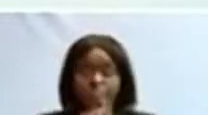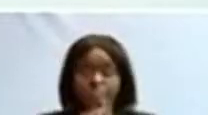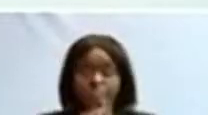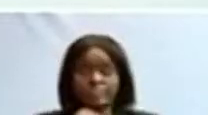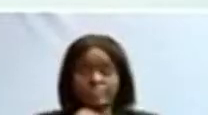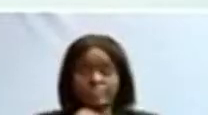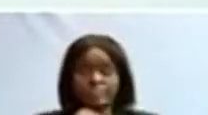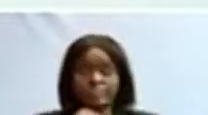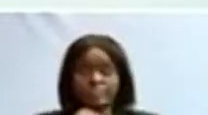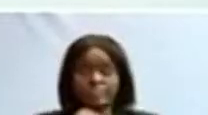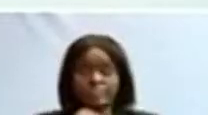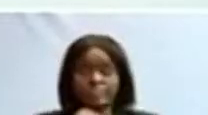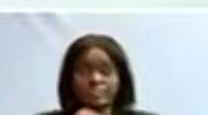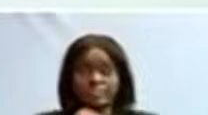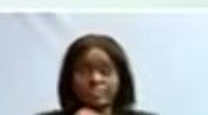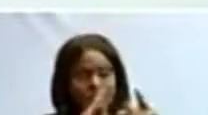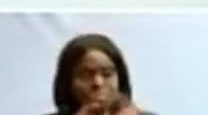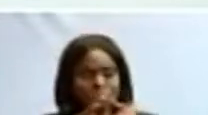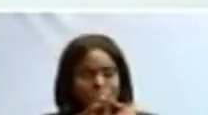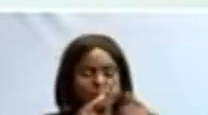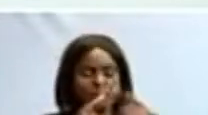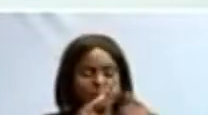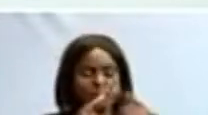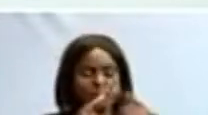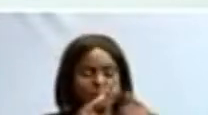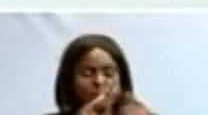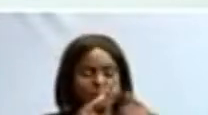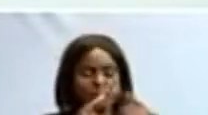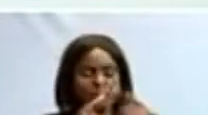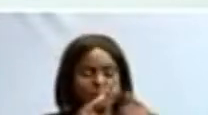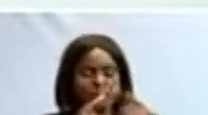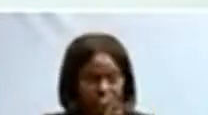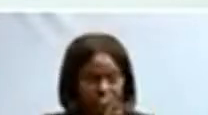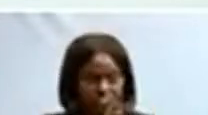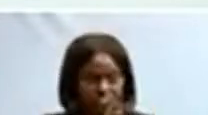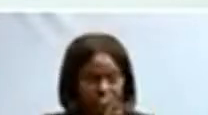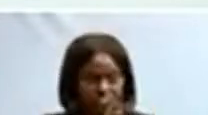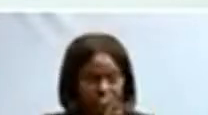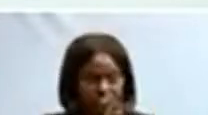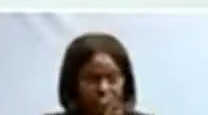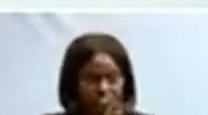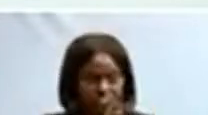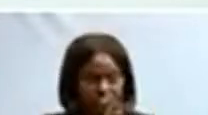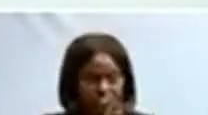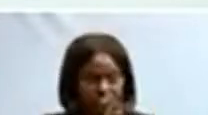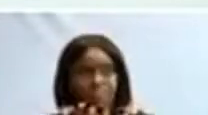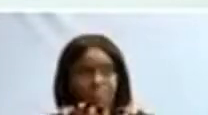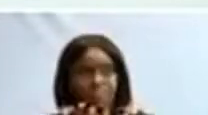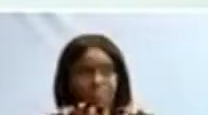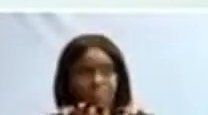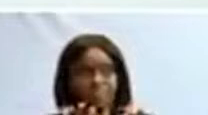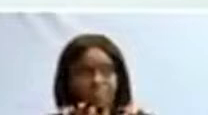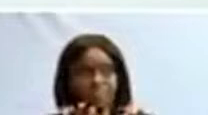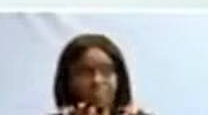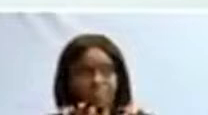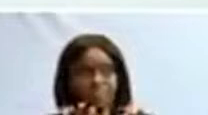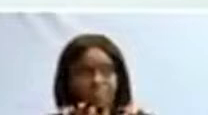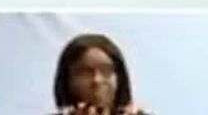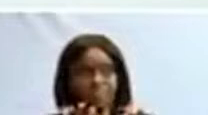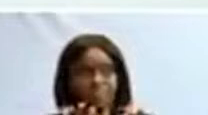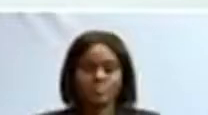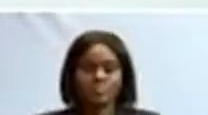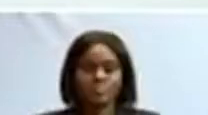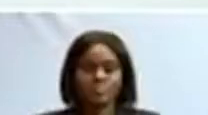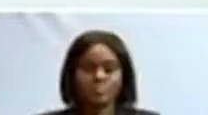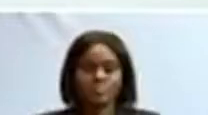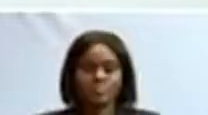Don't leave out, don't speak to the report, read as it is, because this is what is before us. Thank you so much. So the time